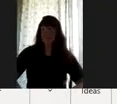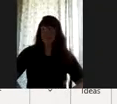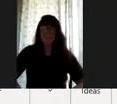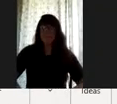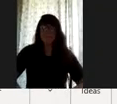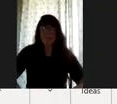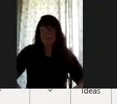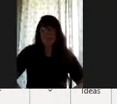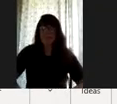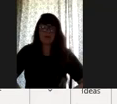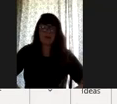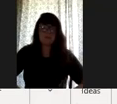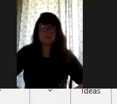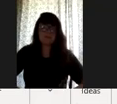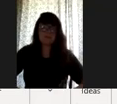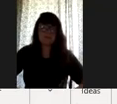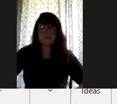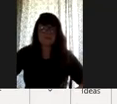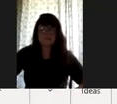positional? The love of God